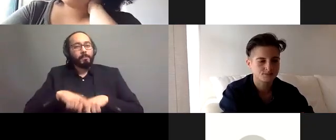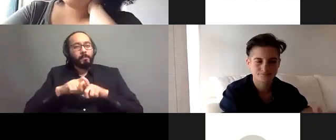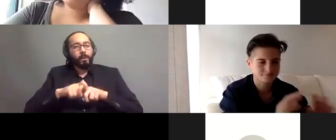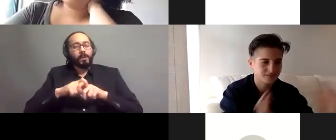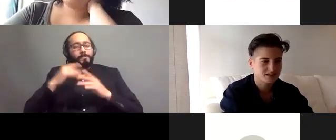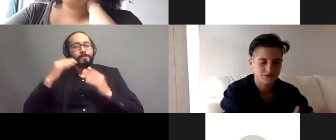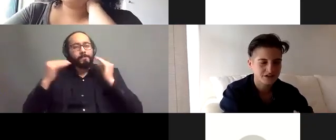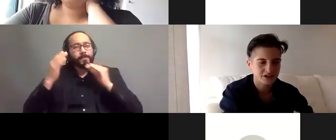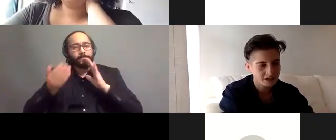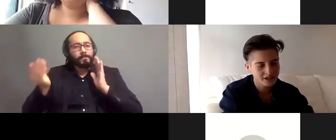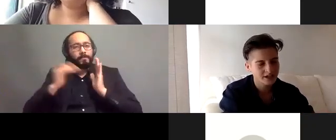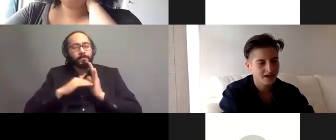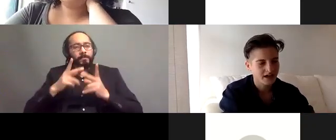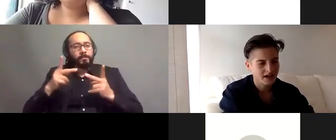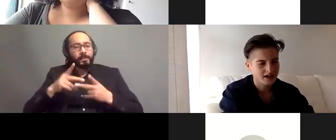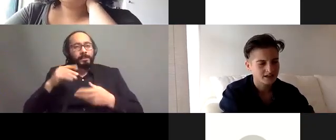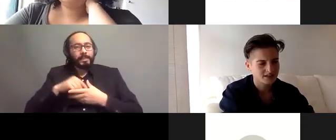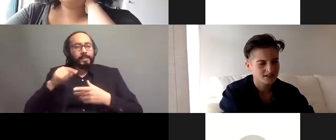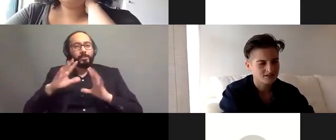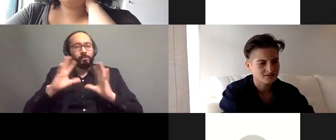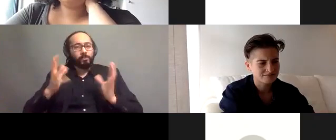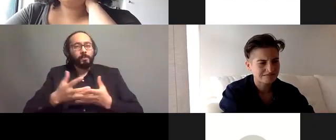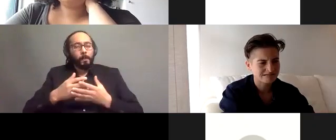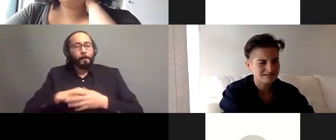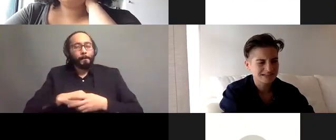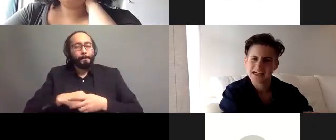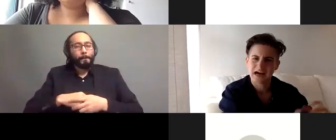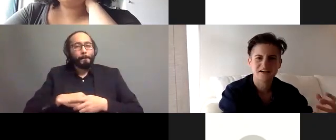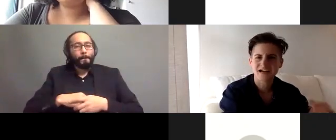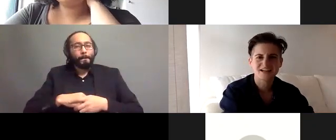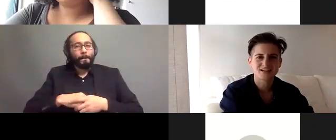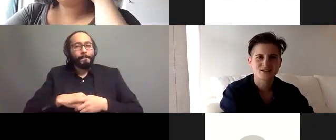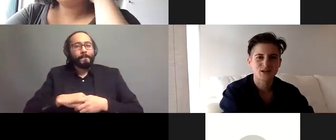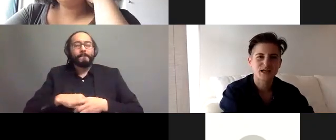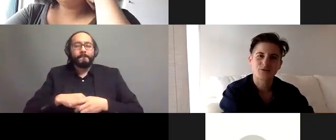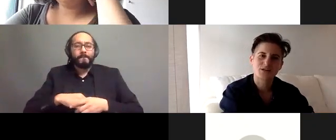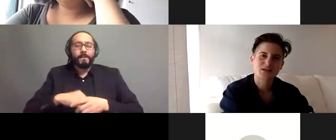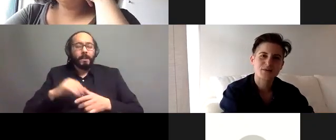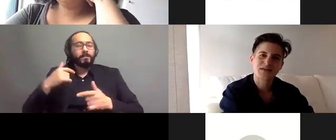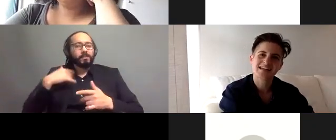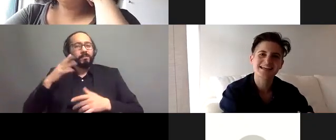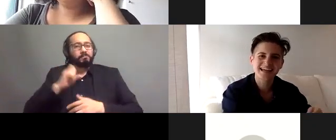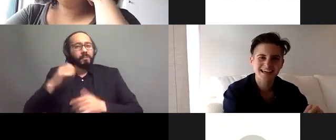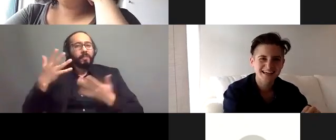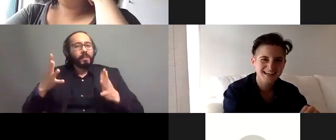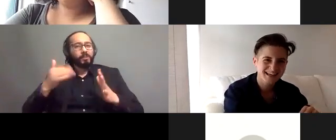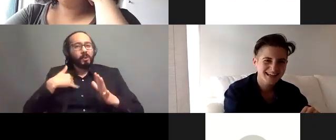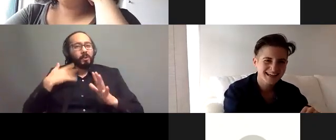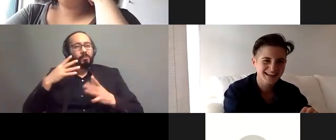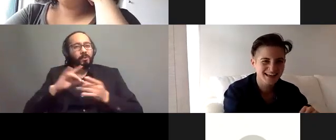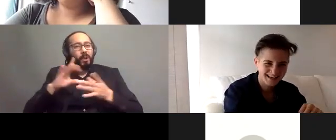in this sphere. And yeah, I guess that's all I kind of want to say about that.